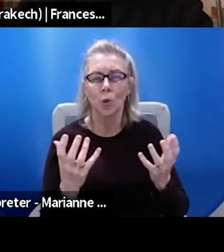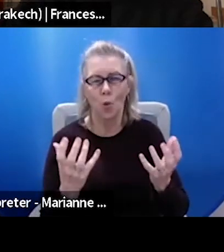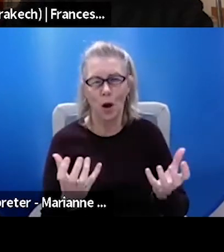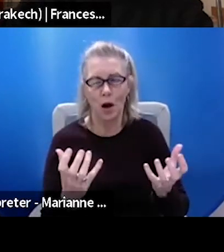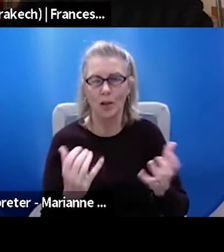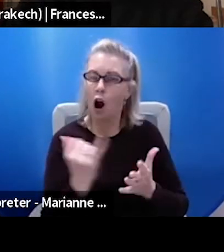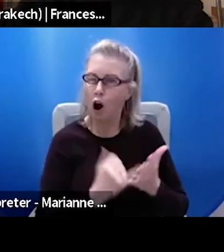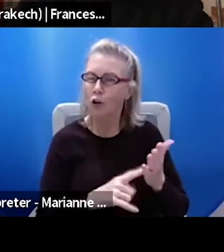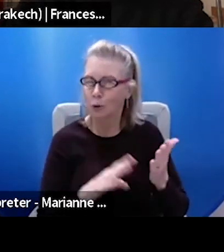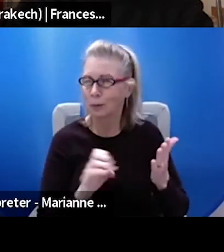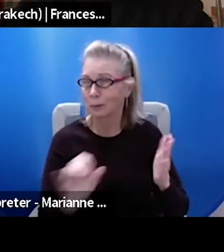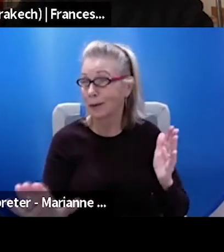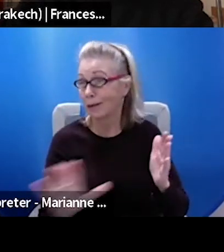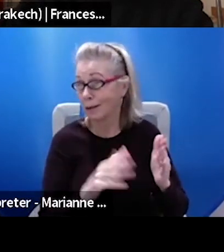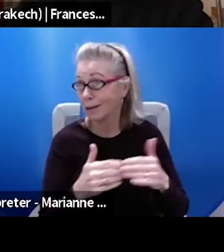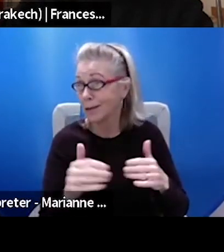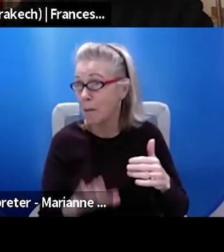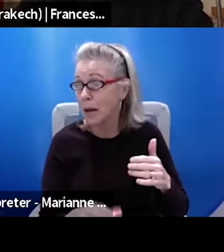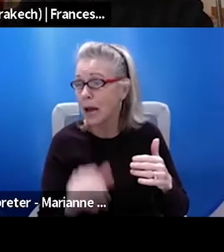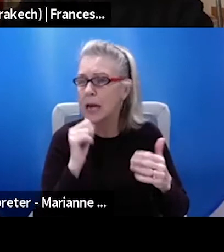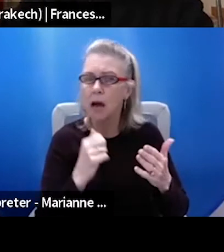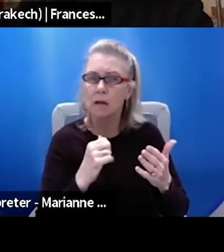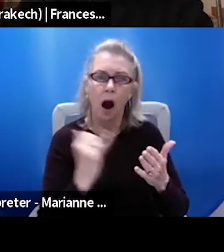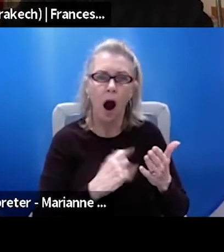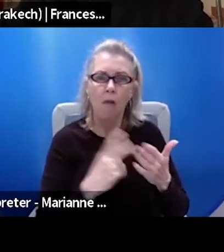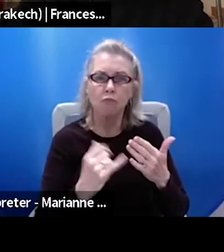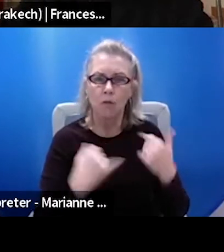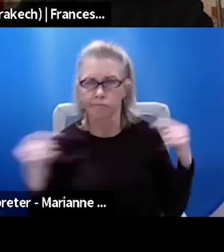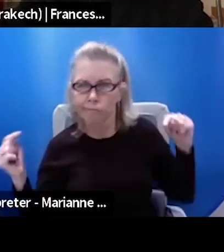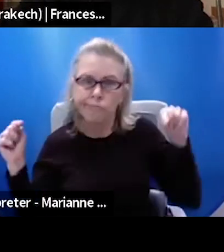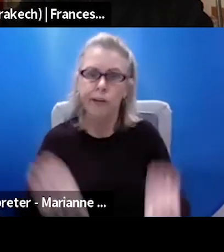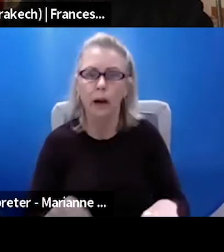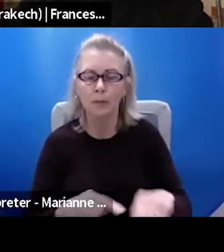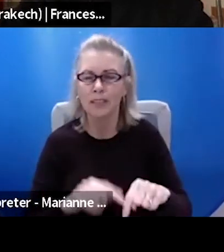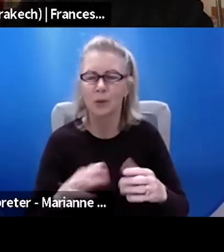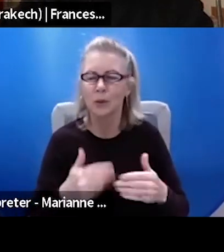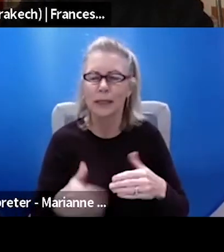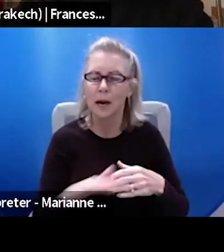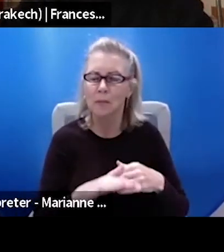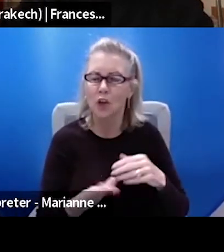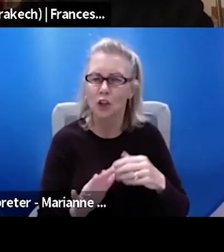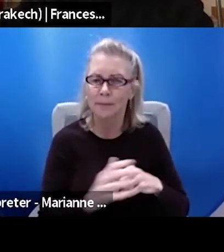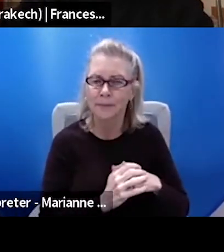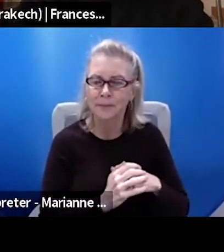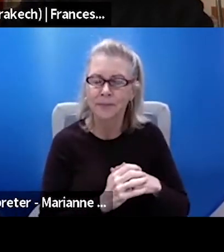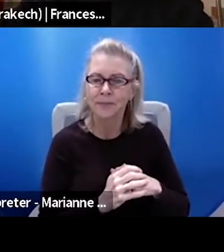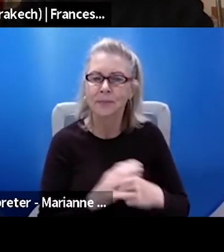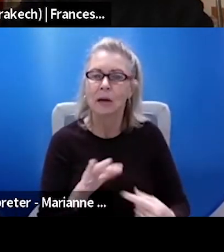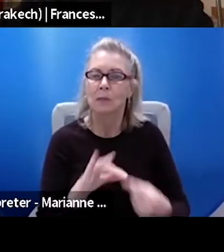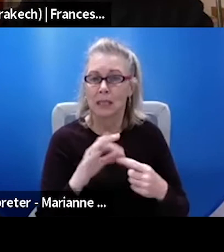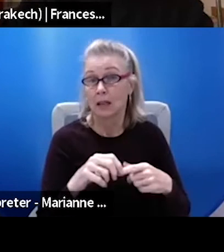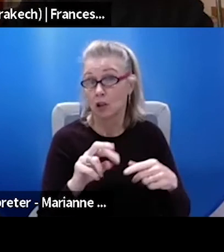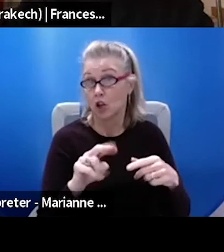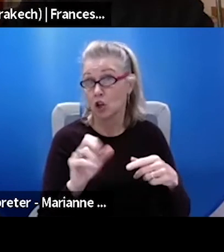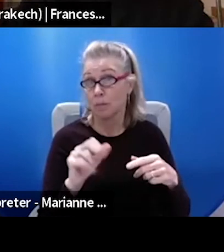their neighbors, not art projects coming to their neighborhood. And so particularly in urban